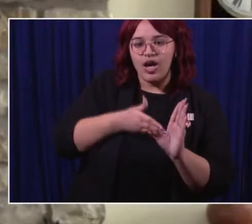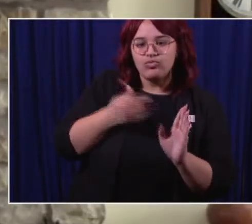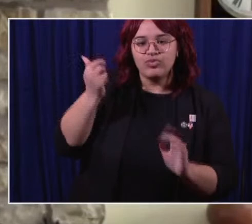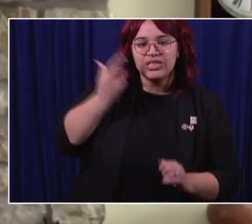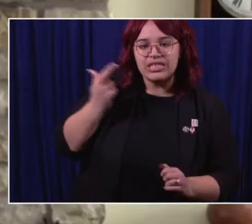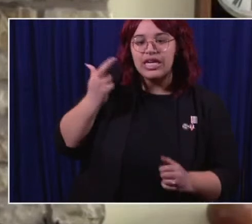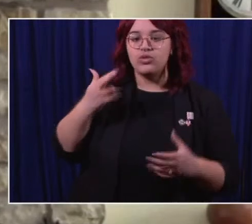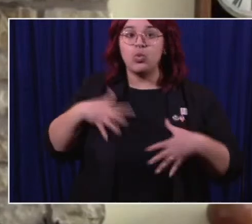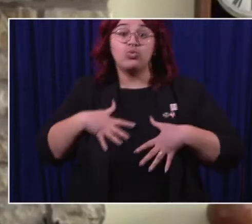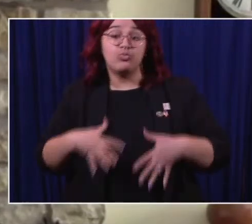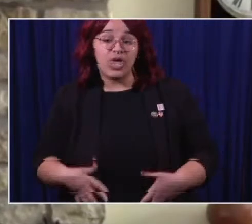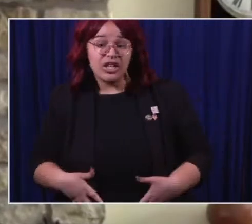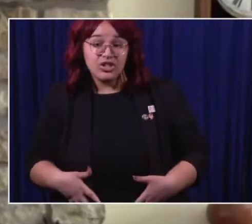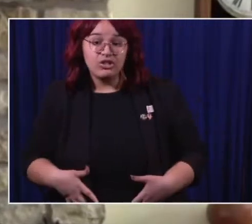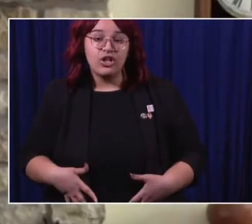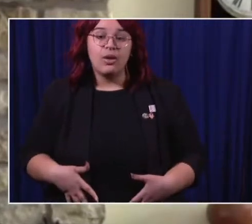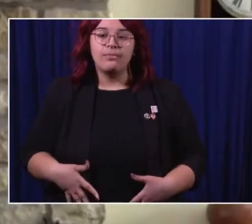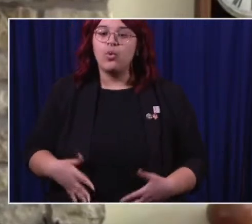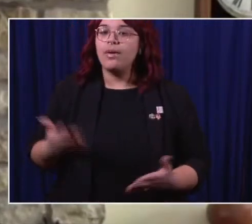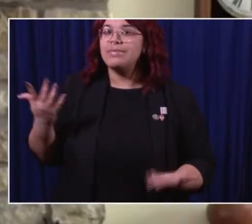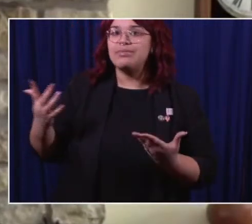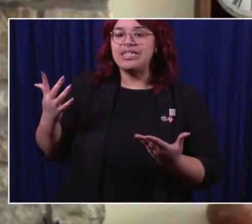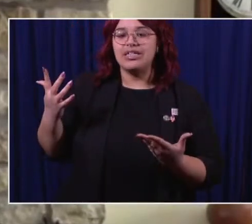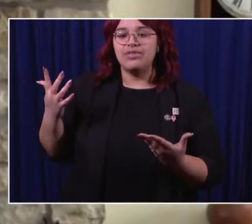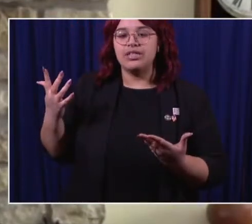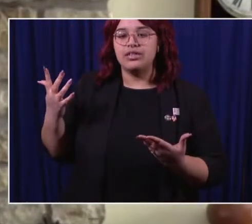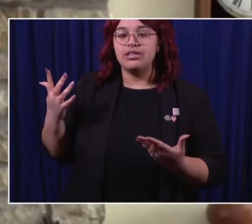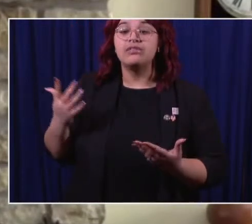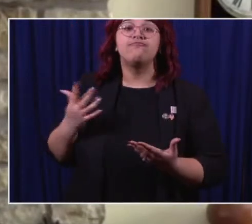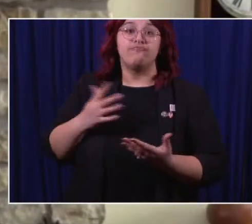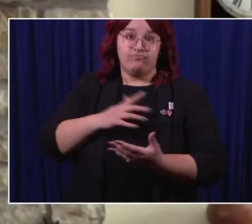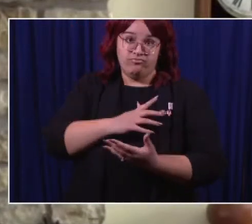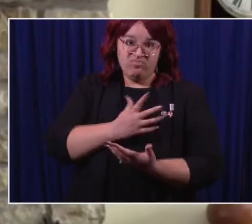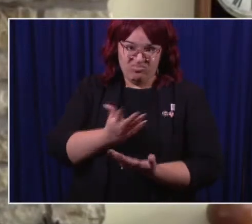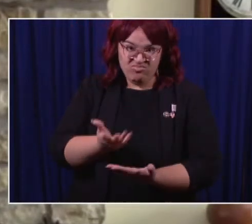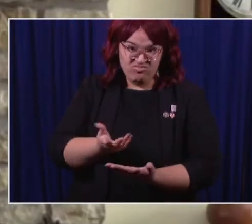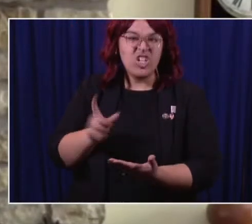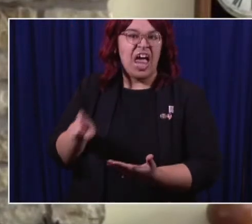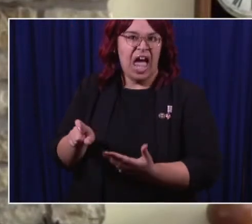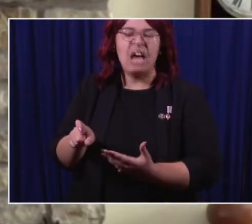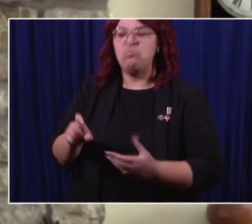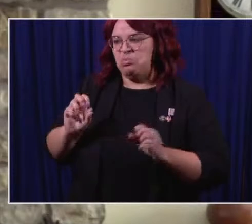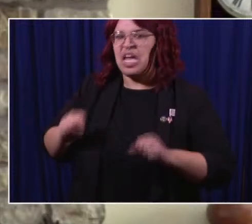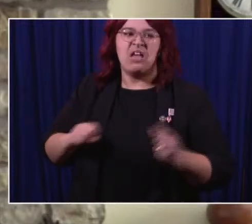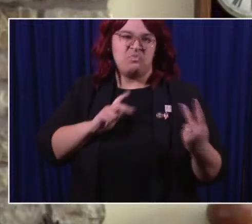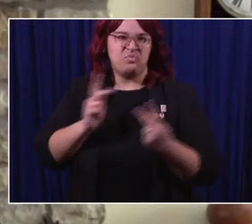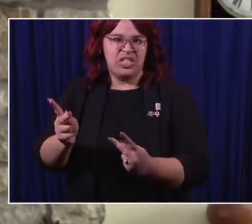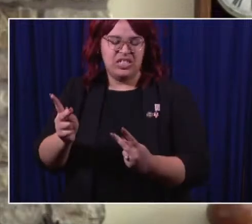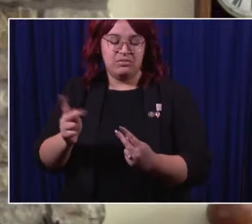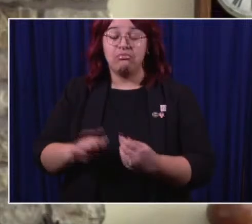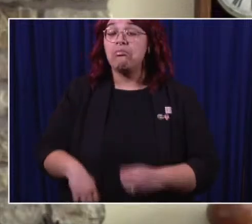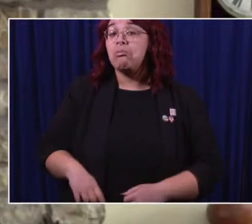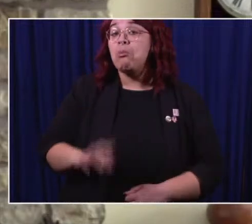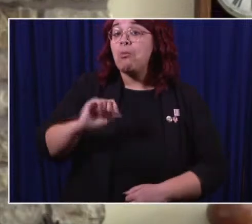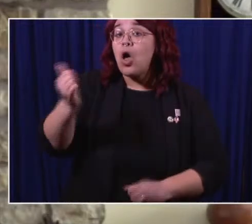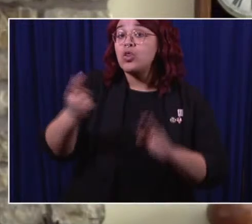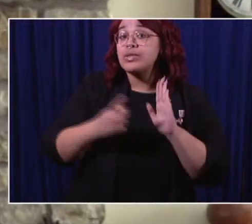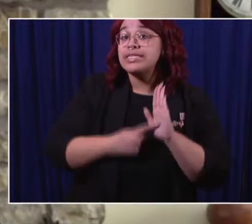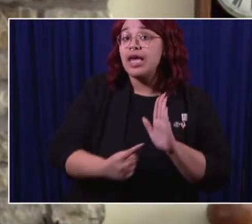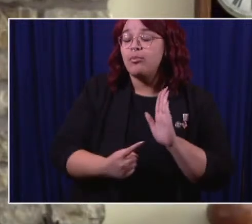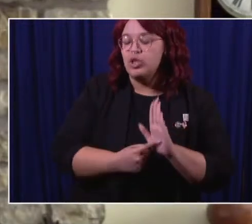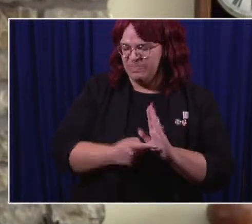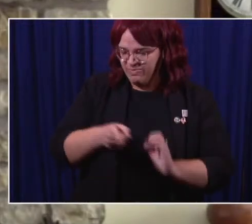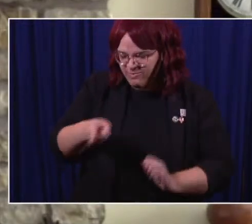a number of Ohio citizens. Residents' dementia has dramatically progressed. Another